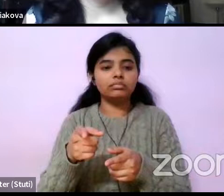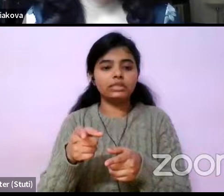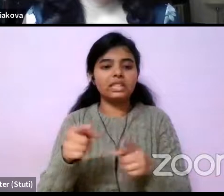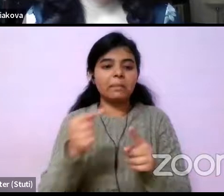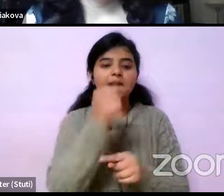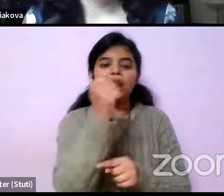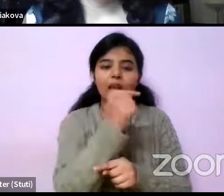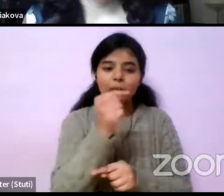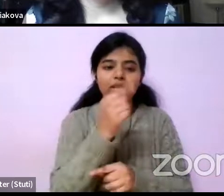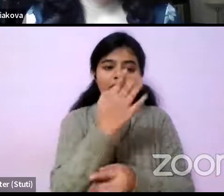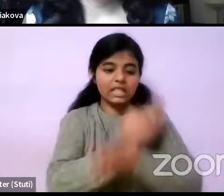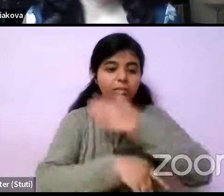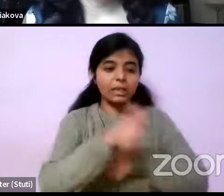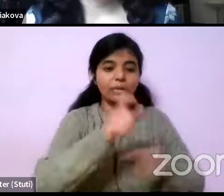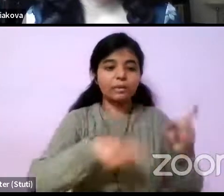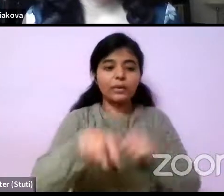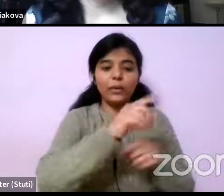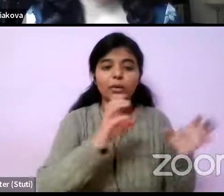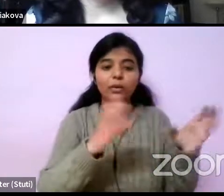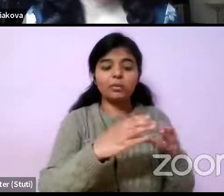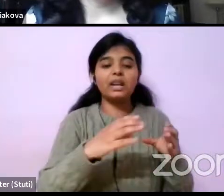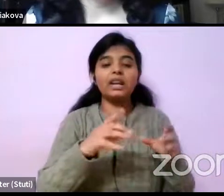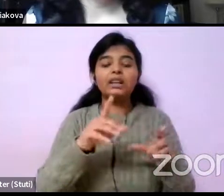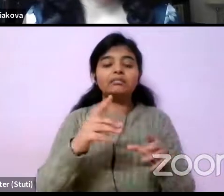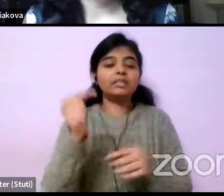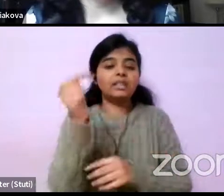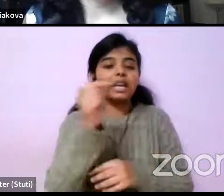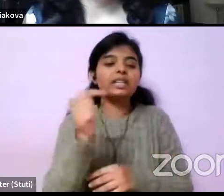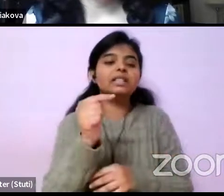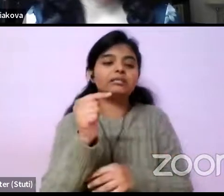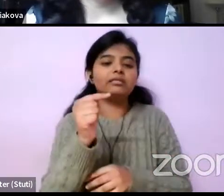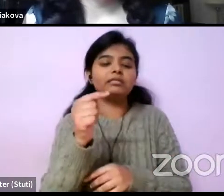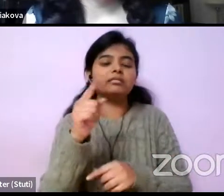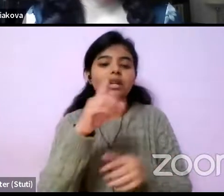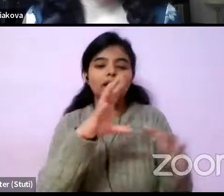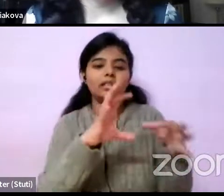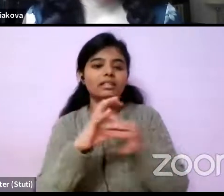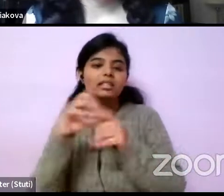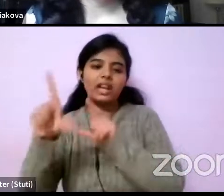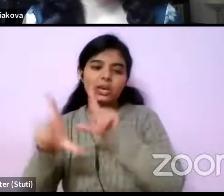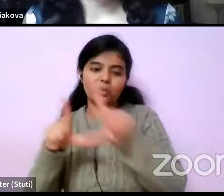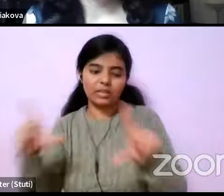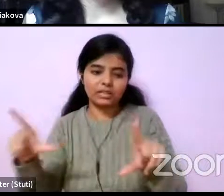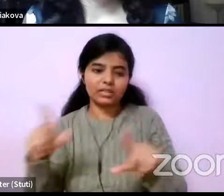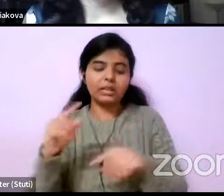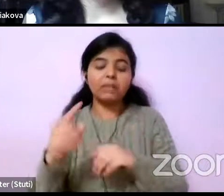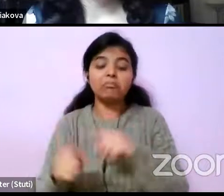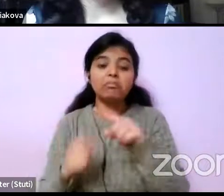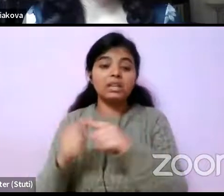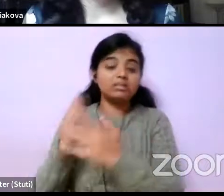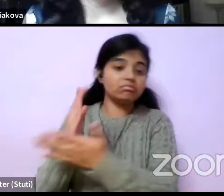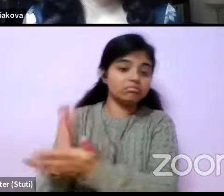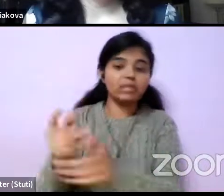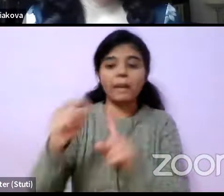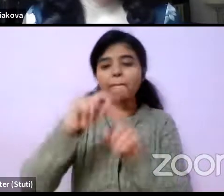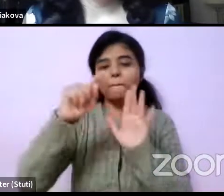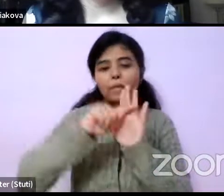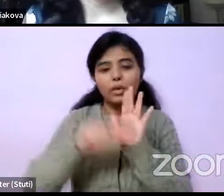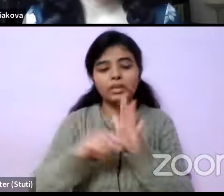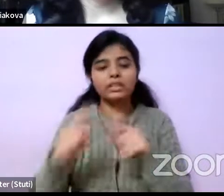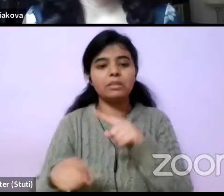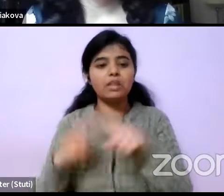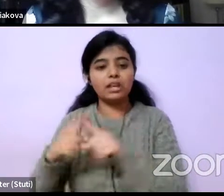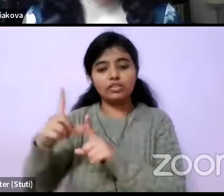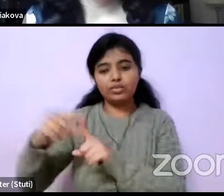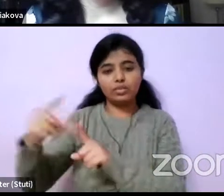negative images about disability and disabled people? And how do we resist policies and practices that